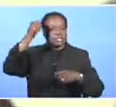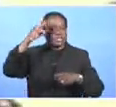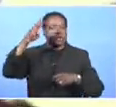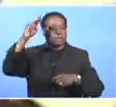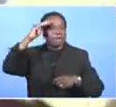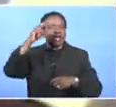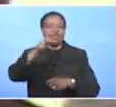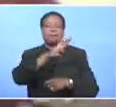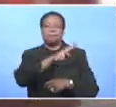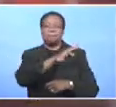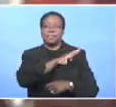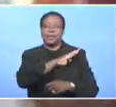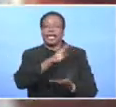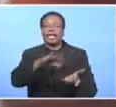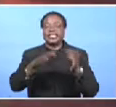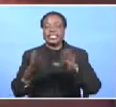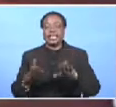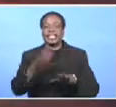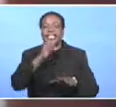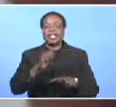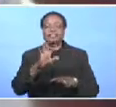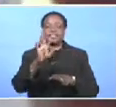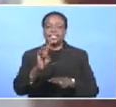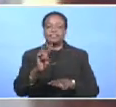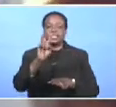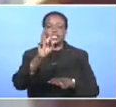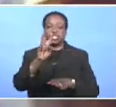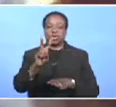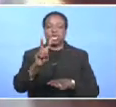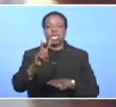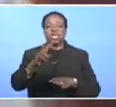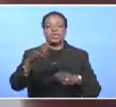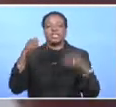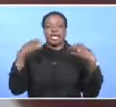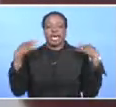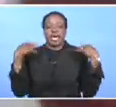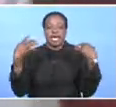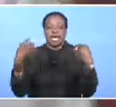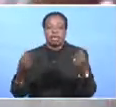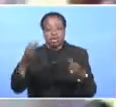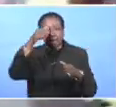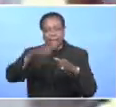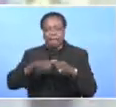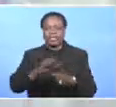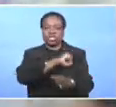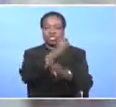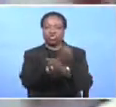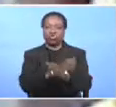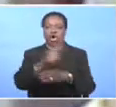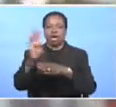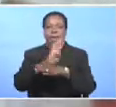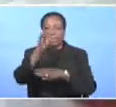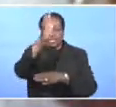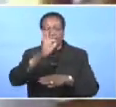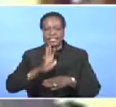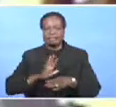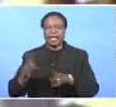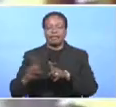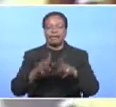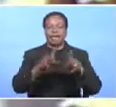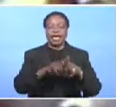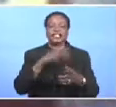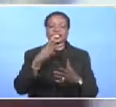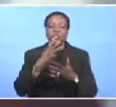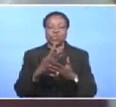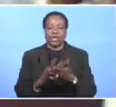72. Considered a national hero, he's remembered as a strong businessman as well. But to Alan Butler, who spent his first